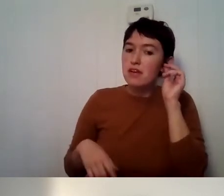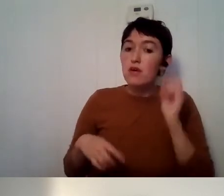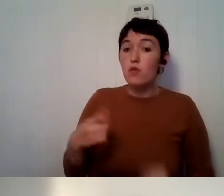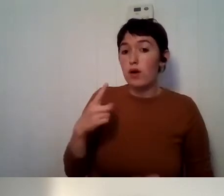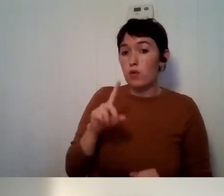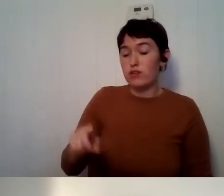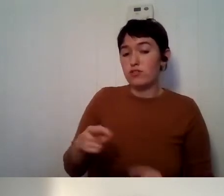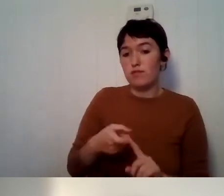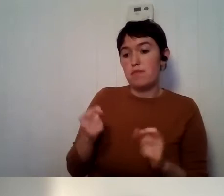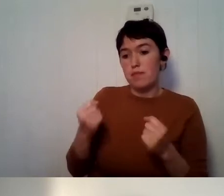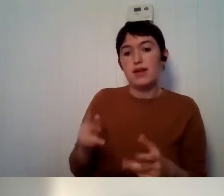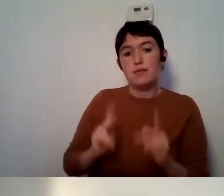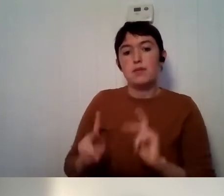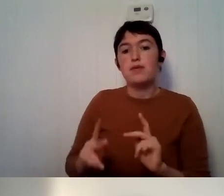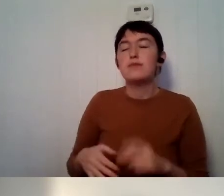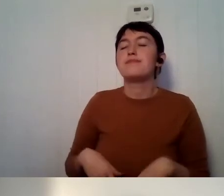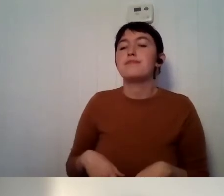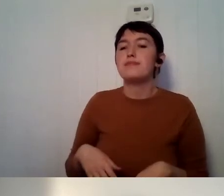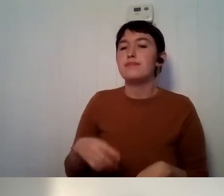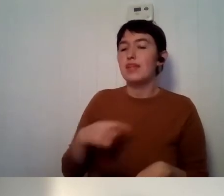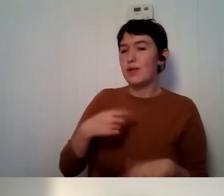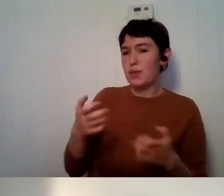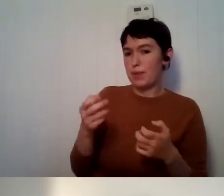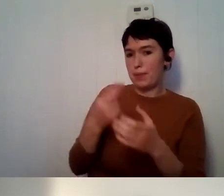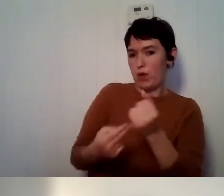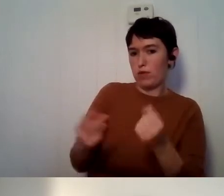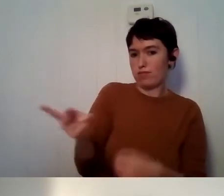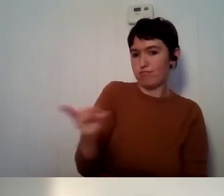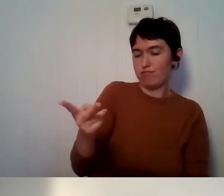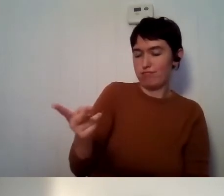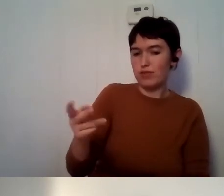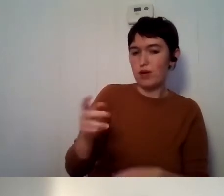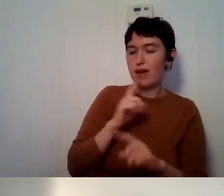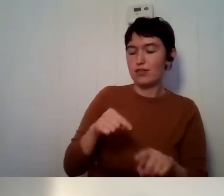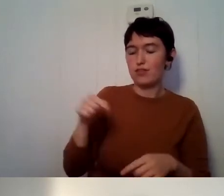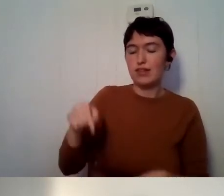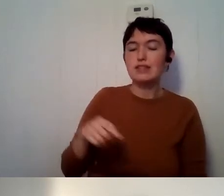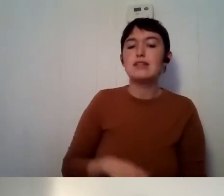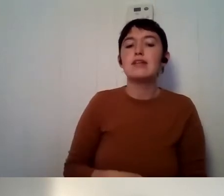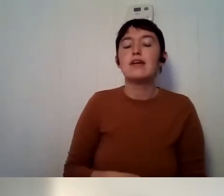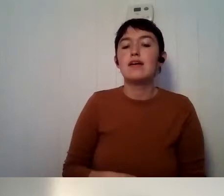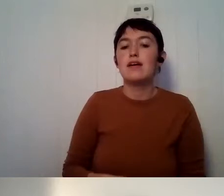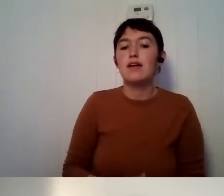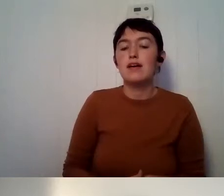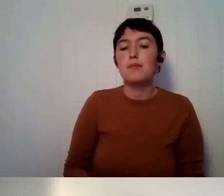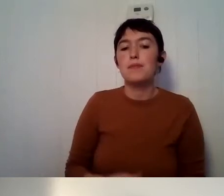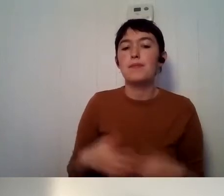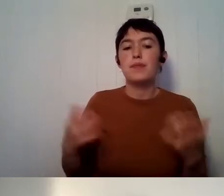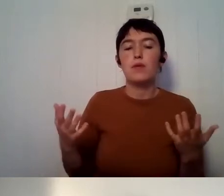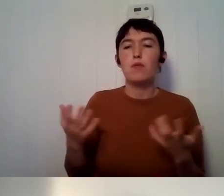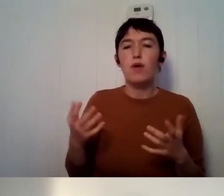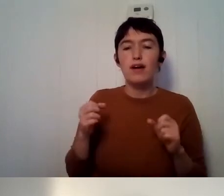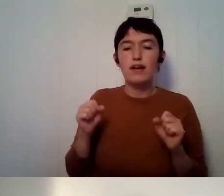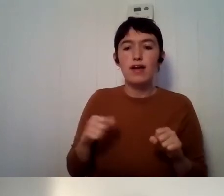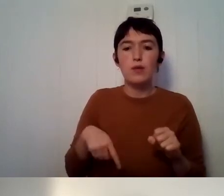like, I'd like both of you to answer this question and see where your answers overlap. What can we